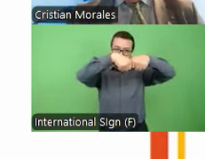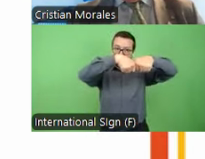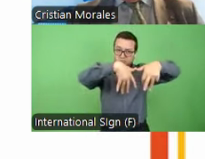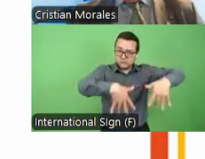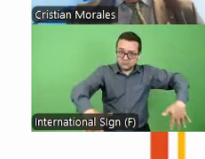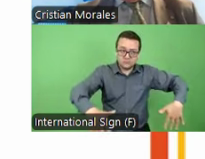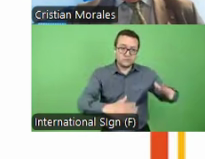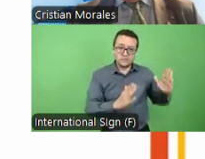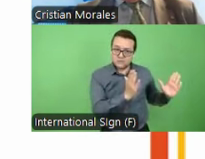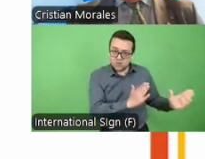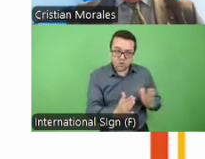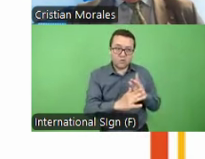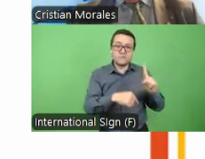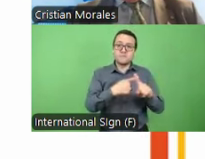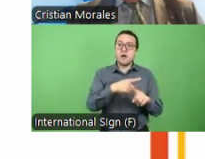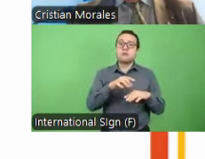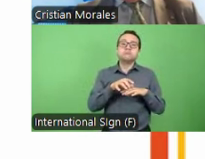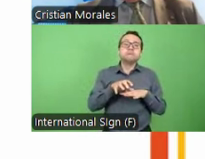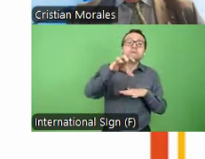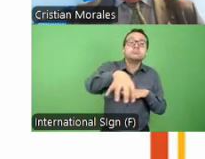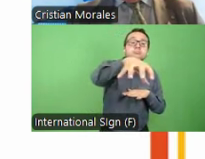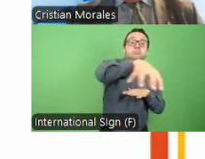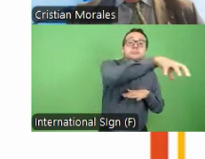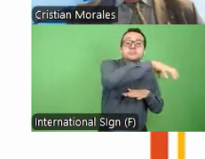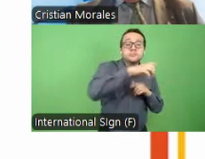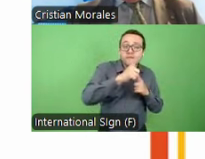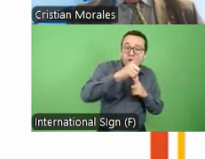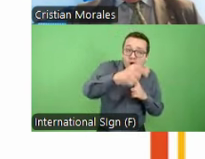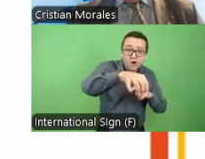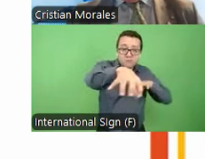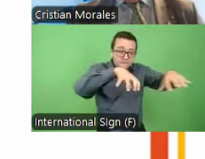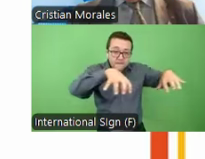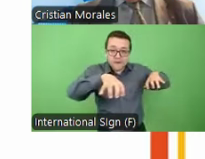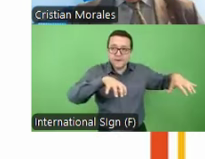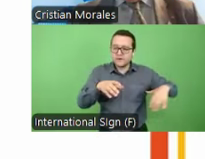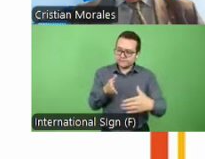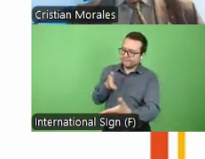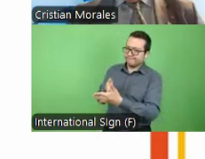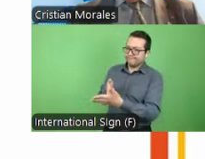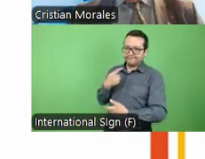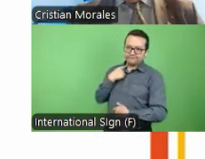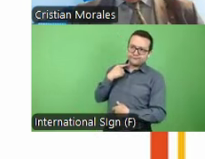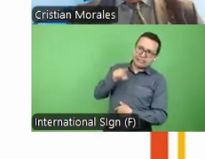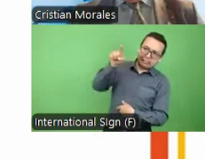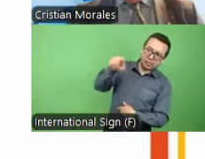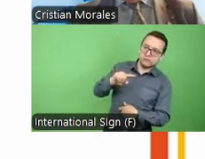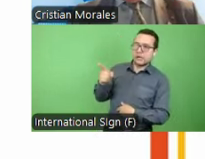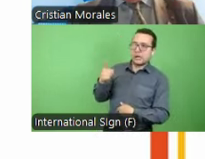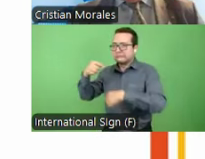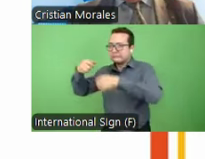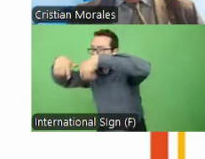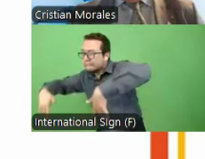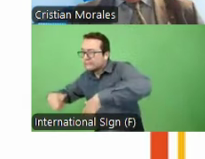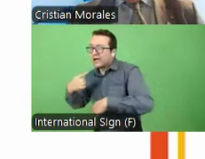este And grupo in this representa end, el this 40% represents the de las 40% barreras al acceso a los in servicios de reference to salud, the barriers of supera las barreras